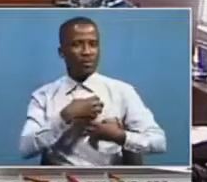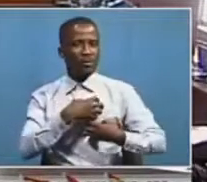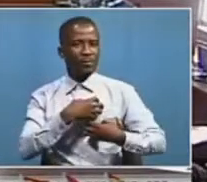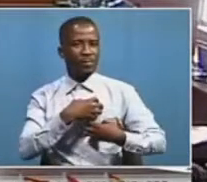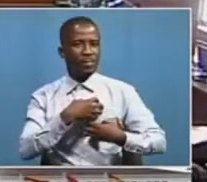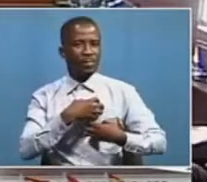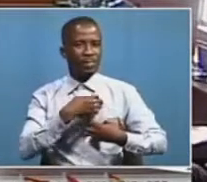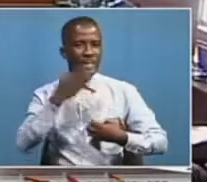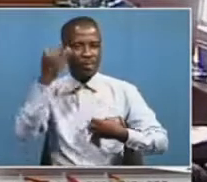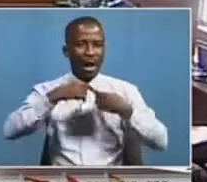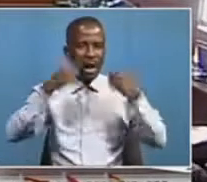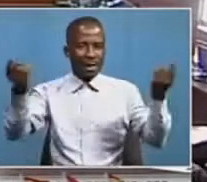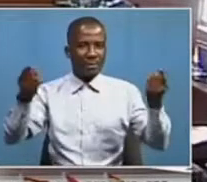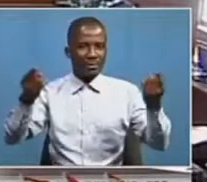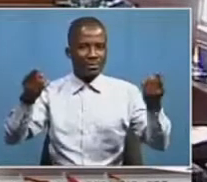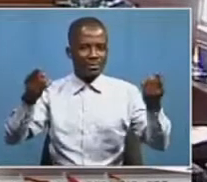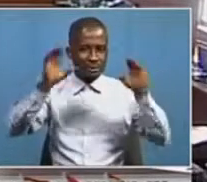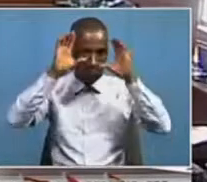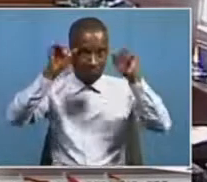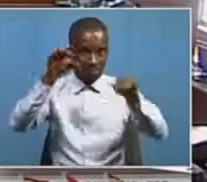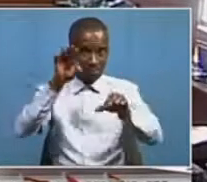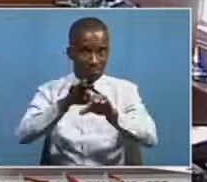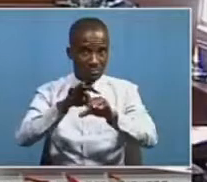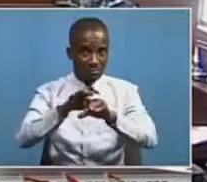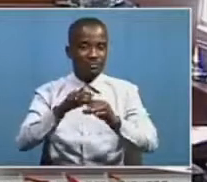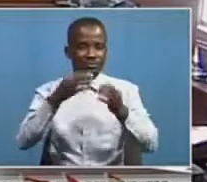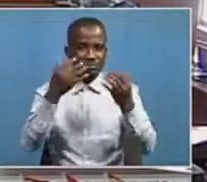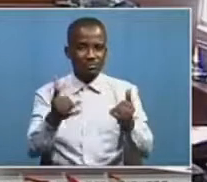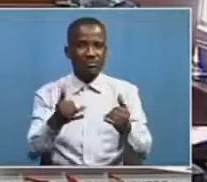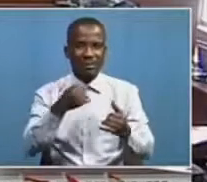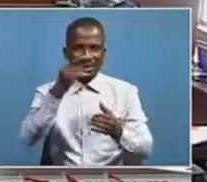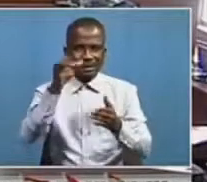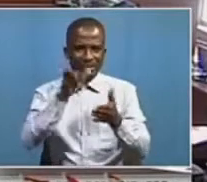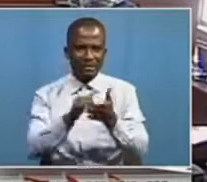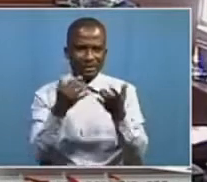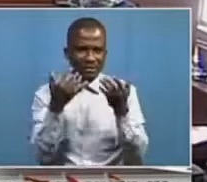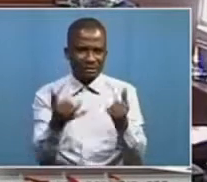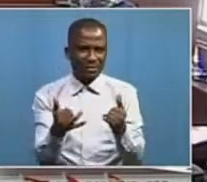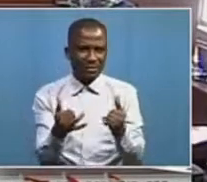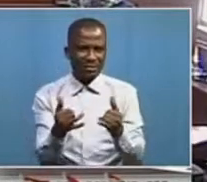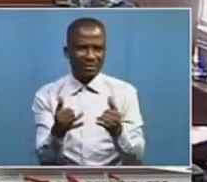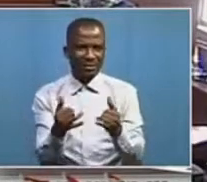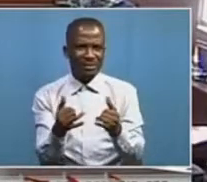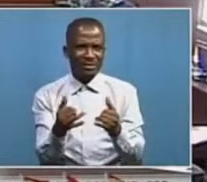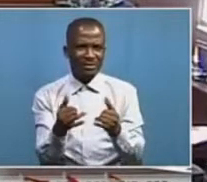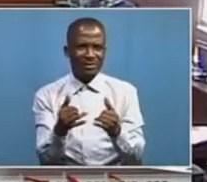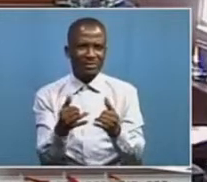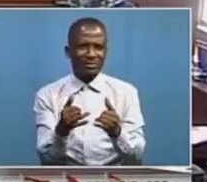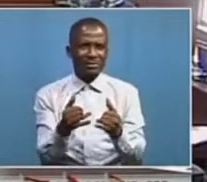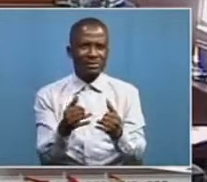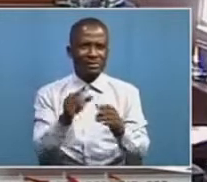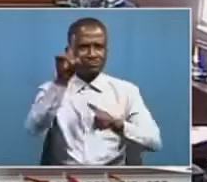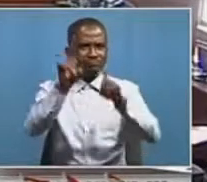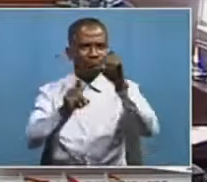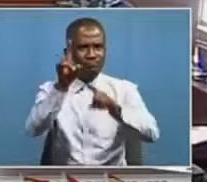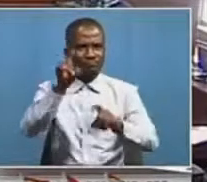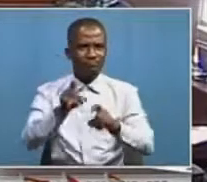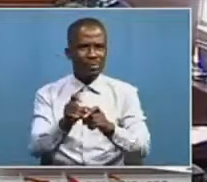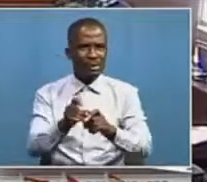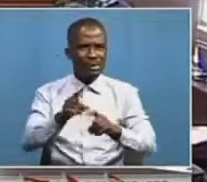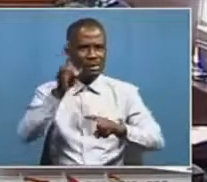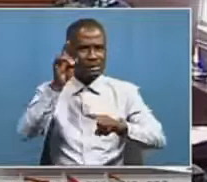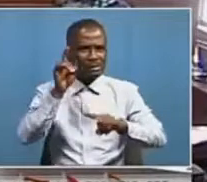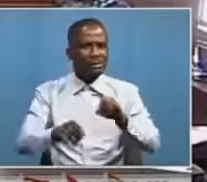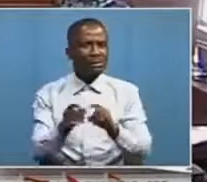president-elect. This relief B, as quoted above, raises an arithmetical question. It cannot be resolved